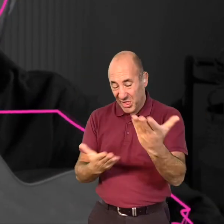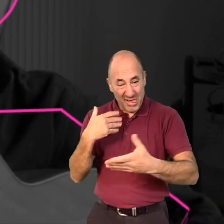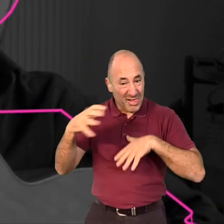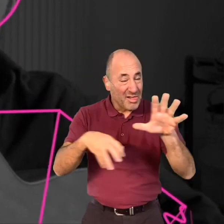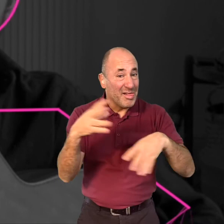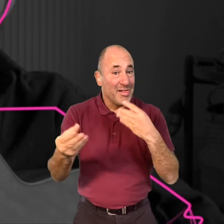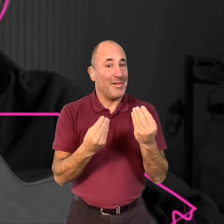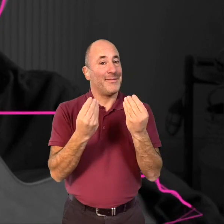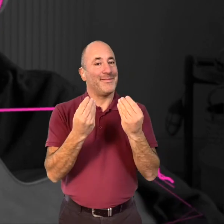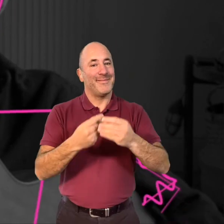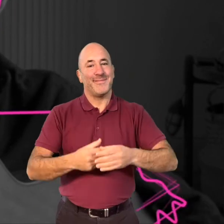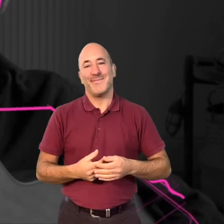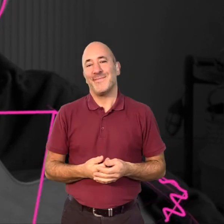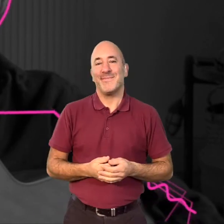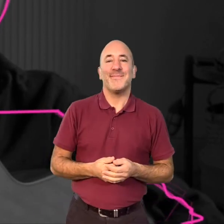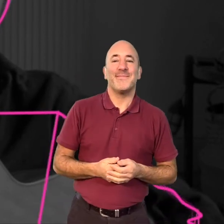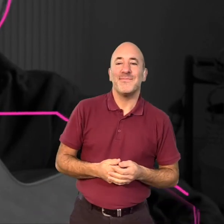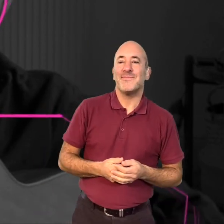found lying around.